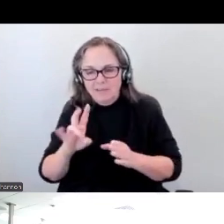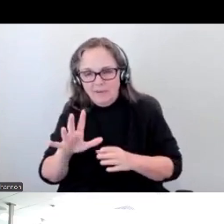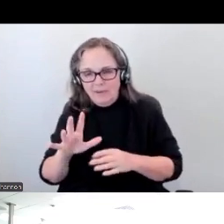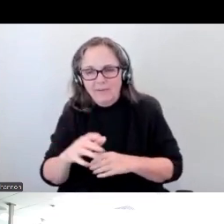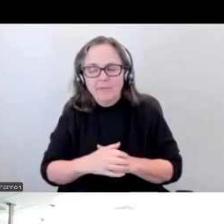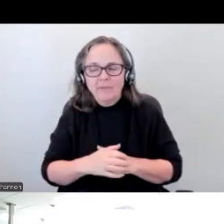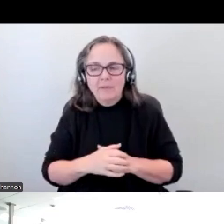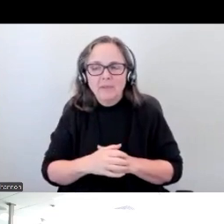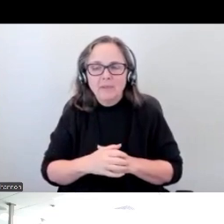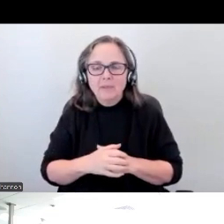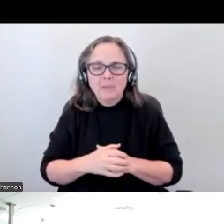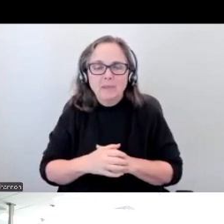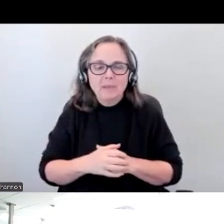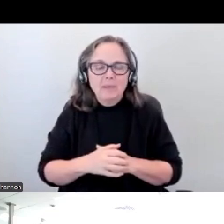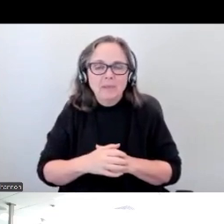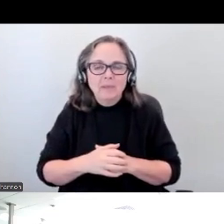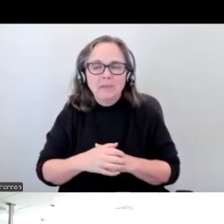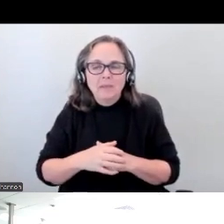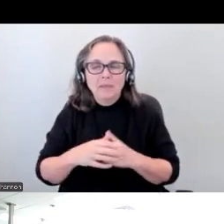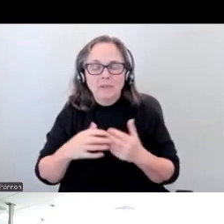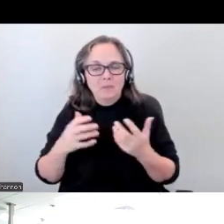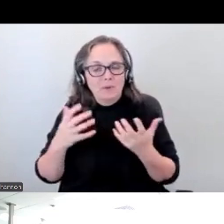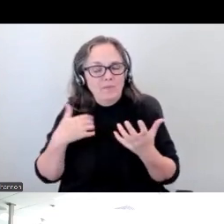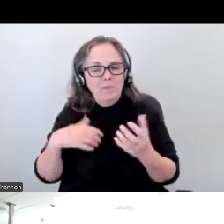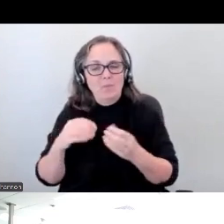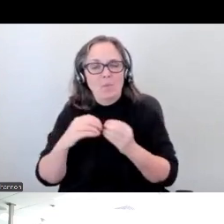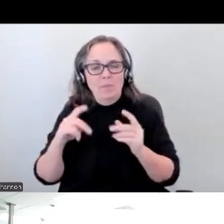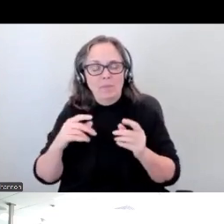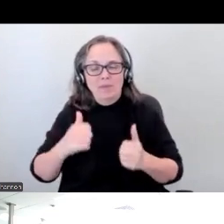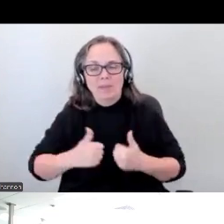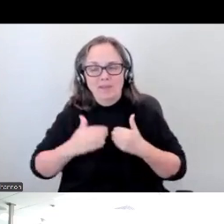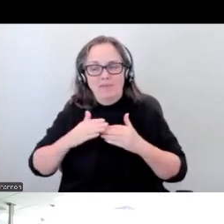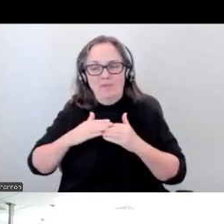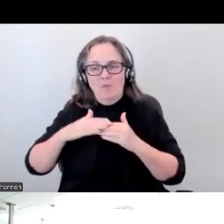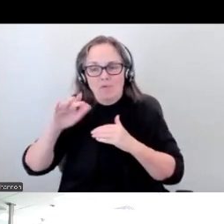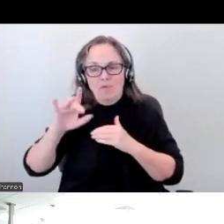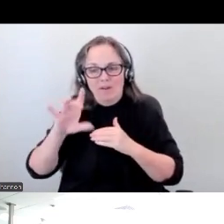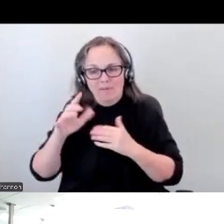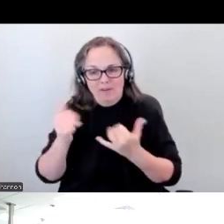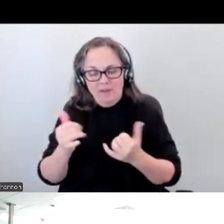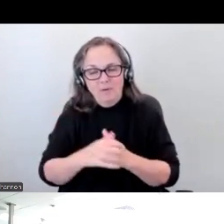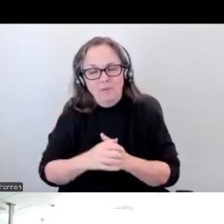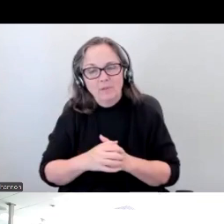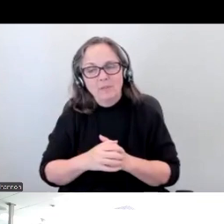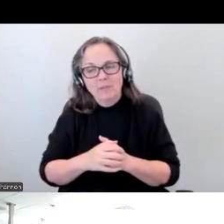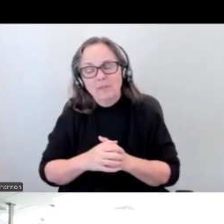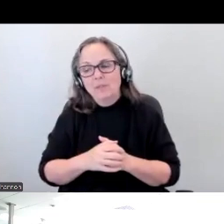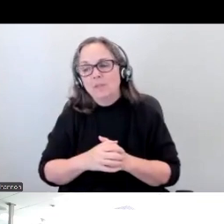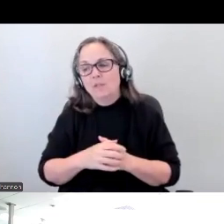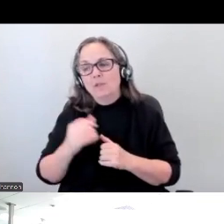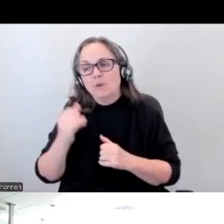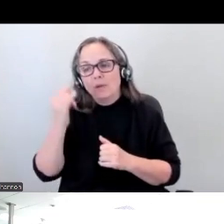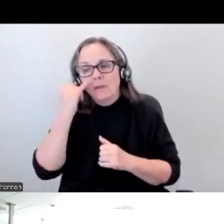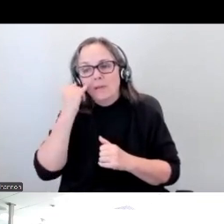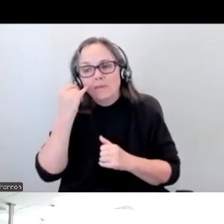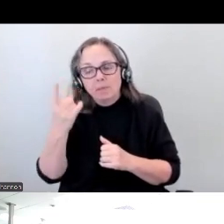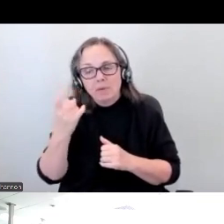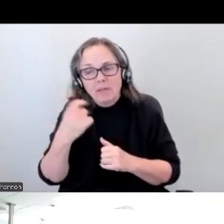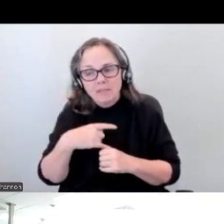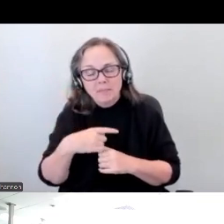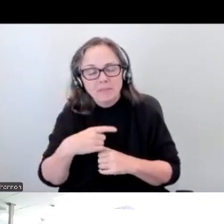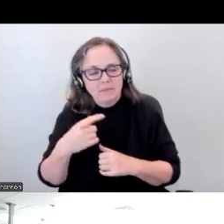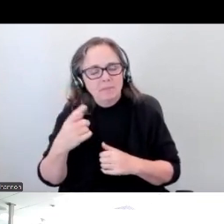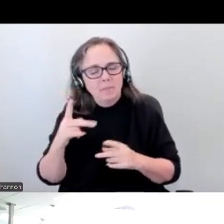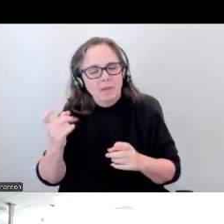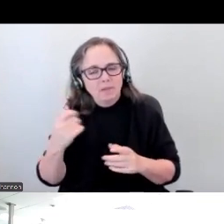growing demographic in the United States is 85 and over, actually, in overall population. So what I say to any people that ask me this question, I get asked it a